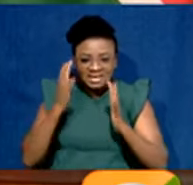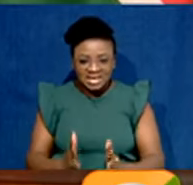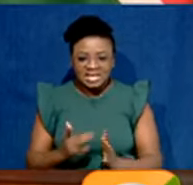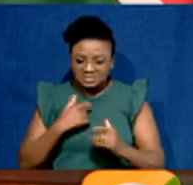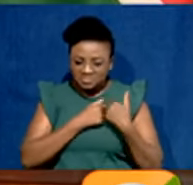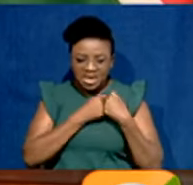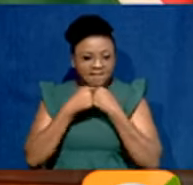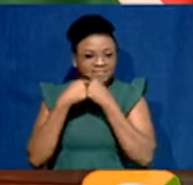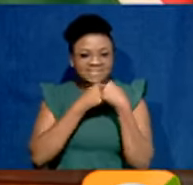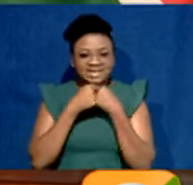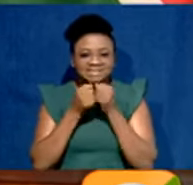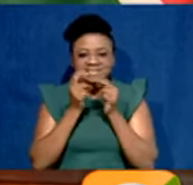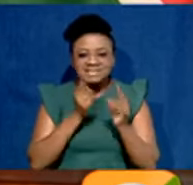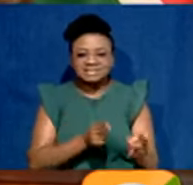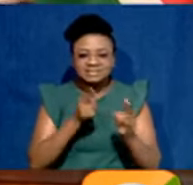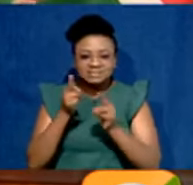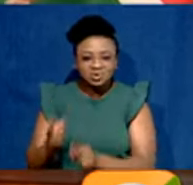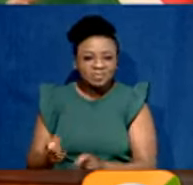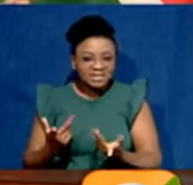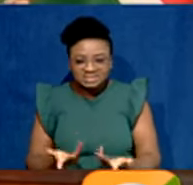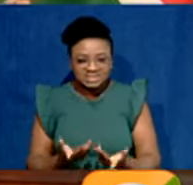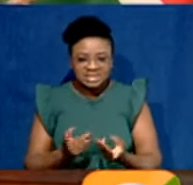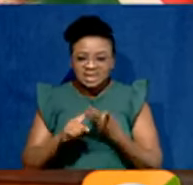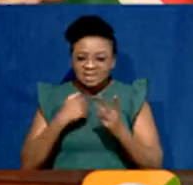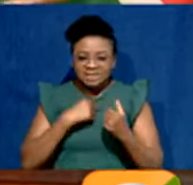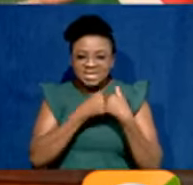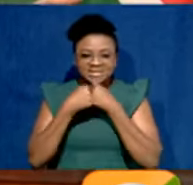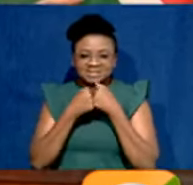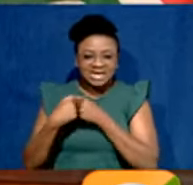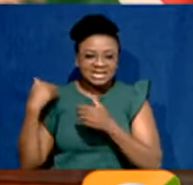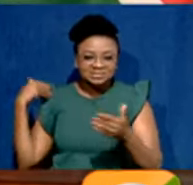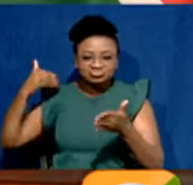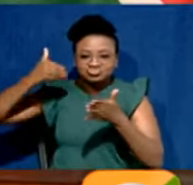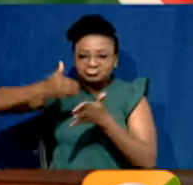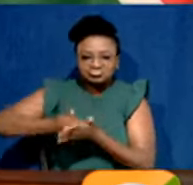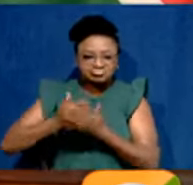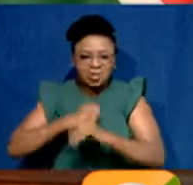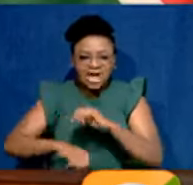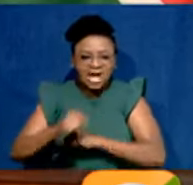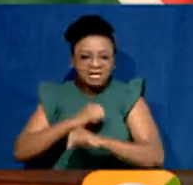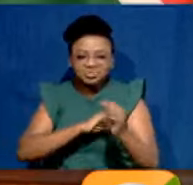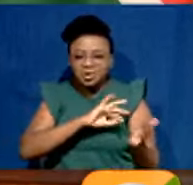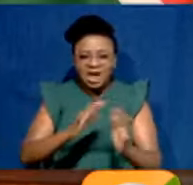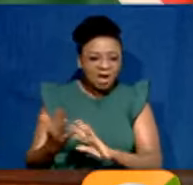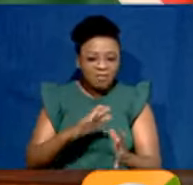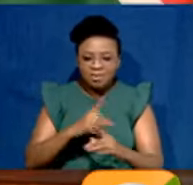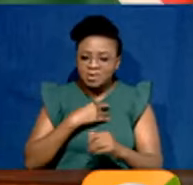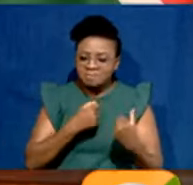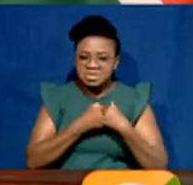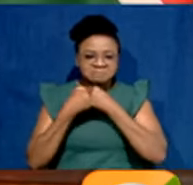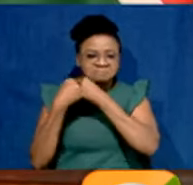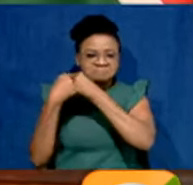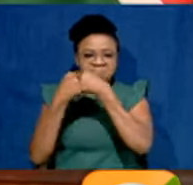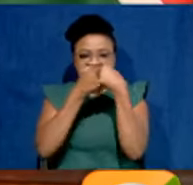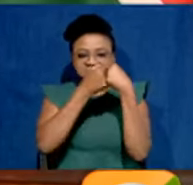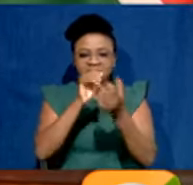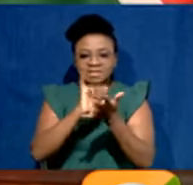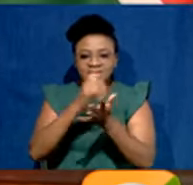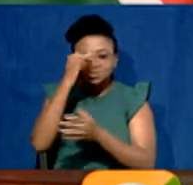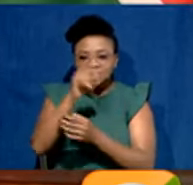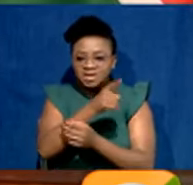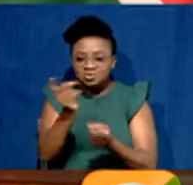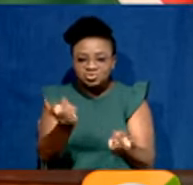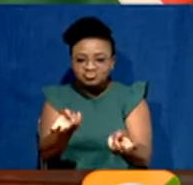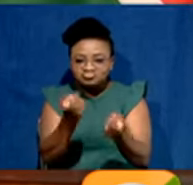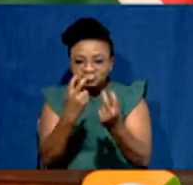quo. I am challenging what has always been there, the norms. And that's why even you guys, you look at me and you're wondering.